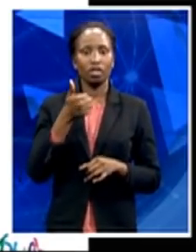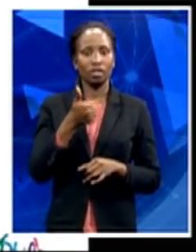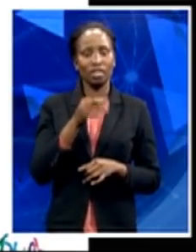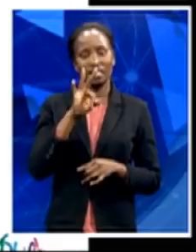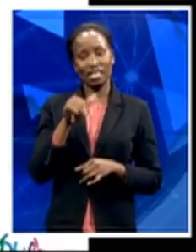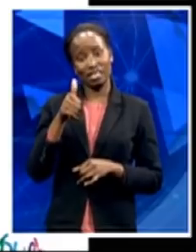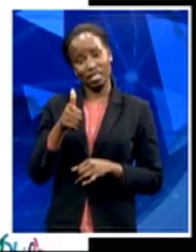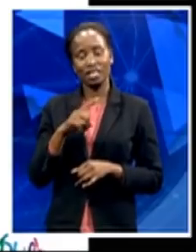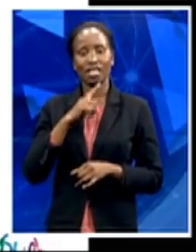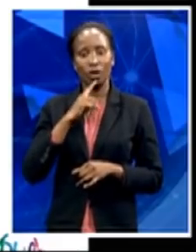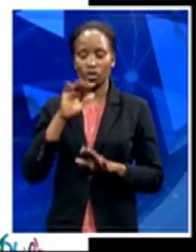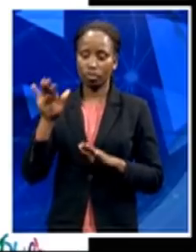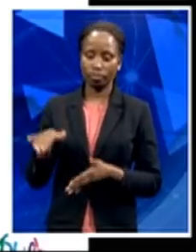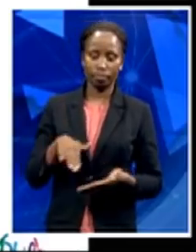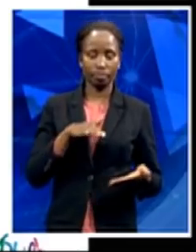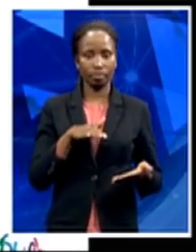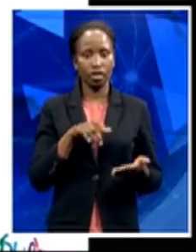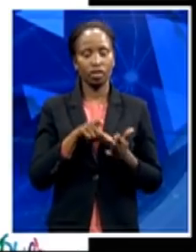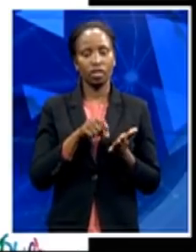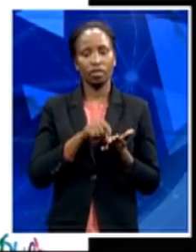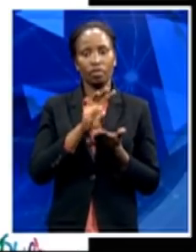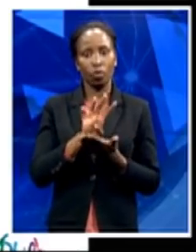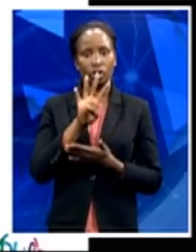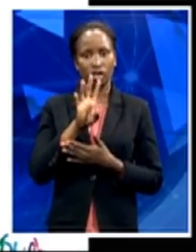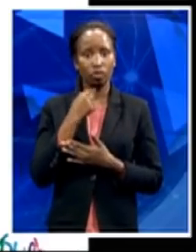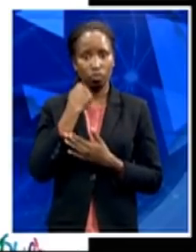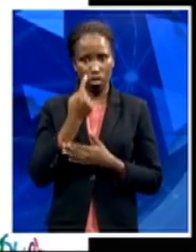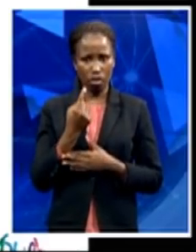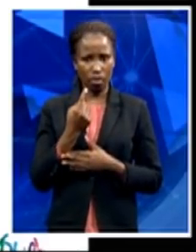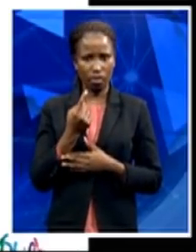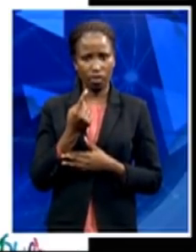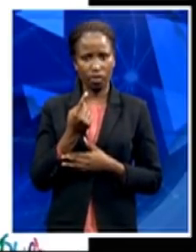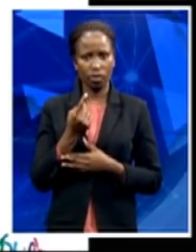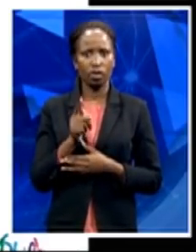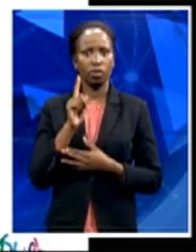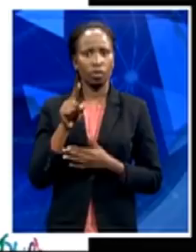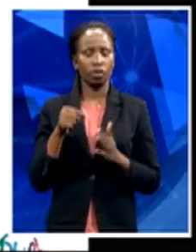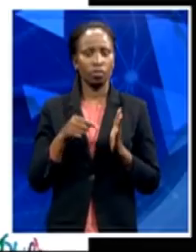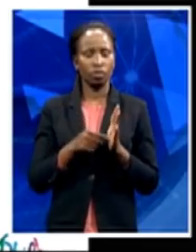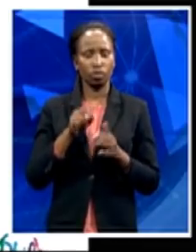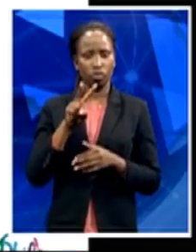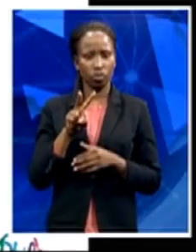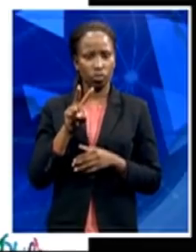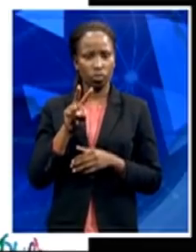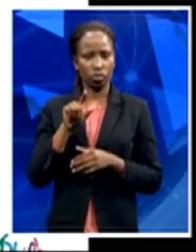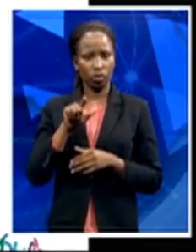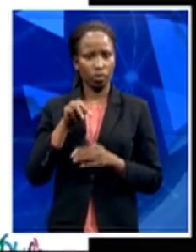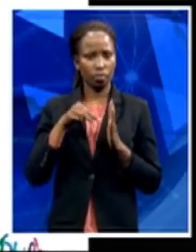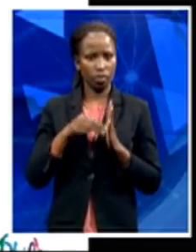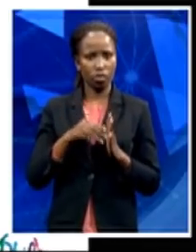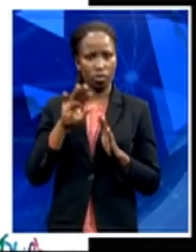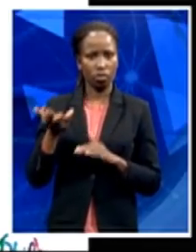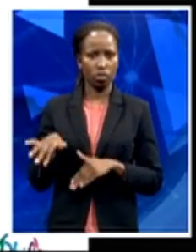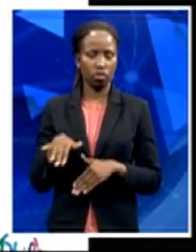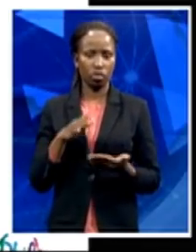which is tomorrow. And then we'll be receiving 1.274 million doses on the 21st of